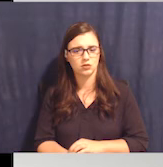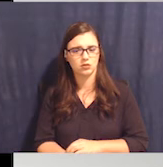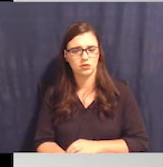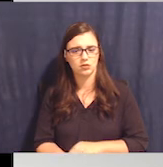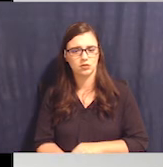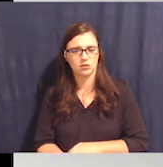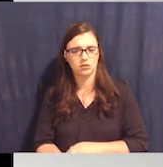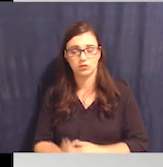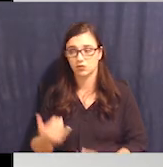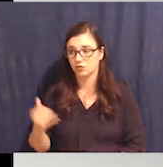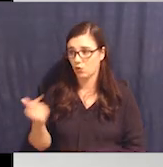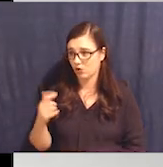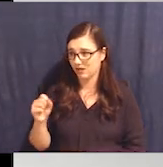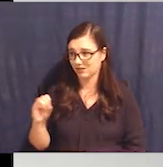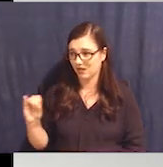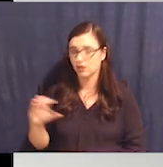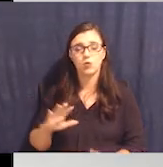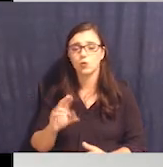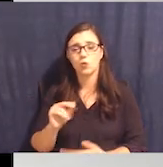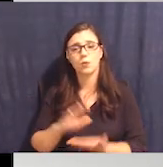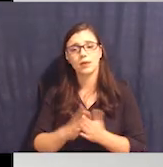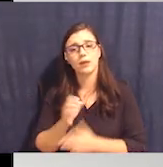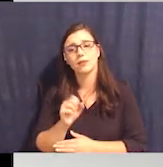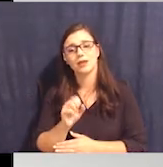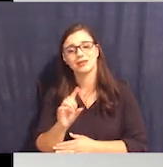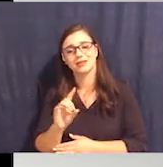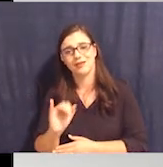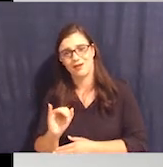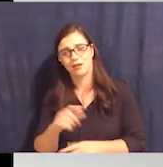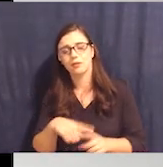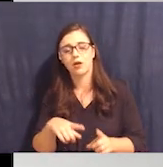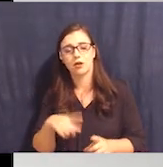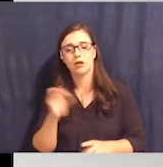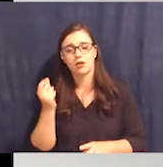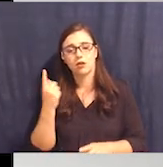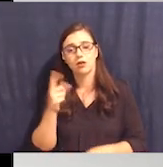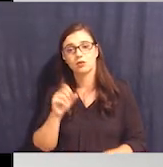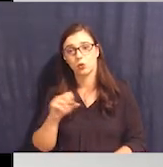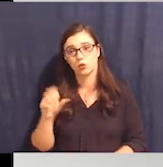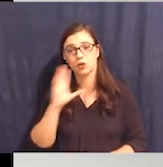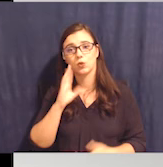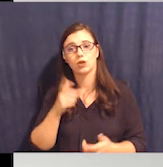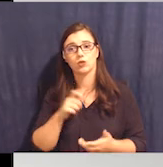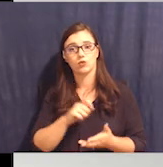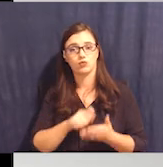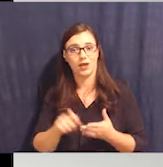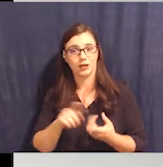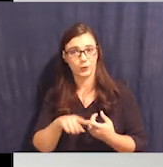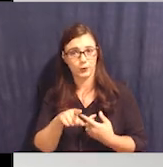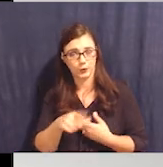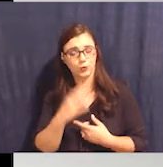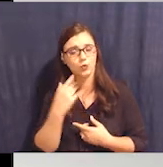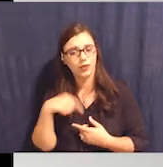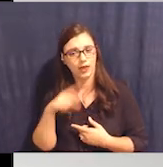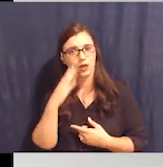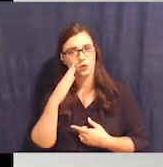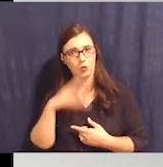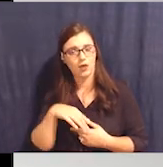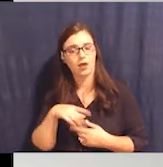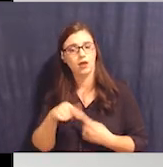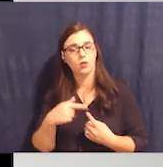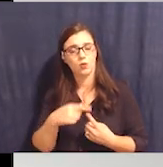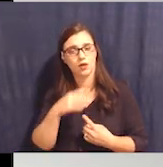it called SSI then still? No, it becomes SSDI. But Social Security will write to you. They